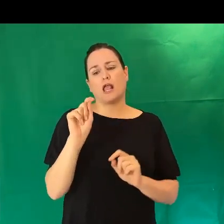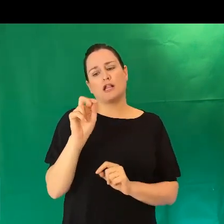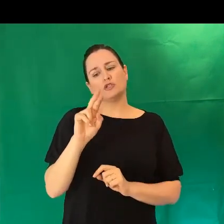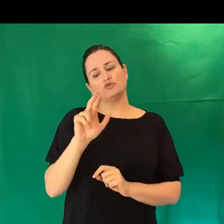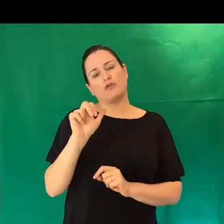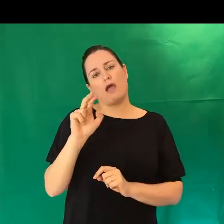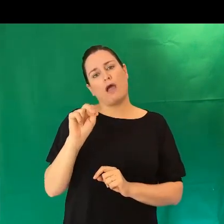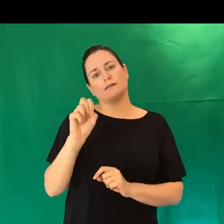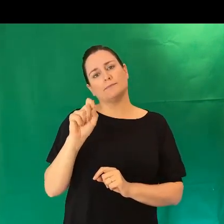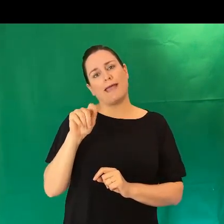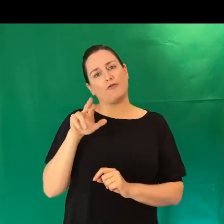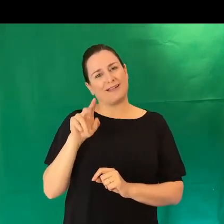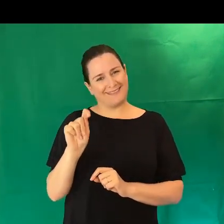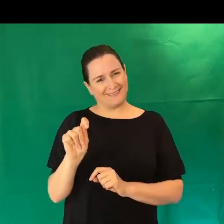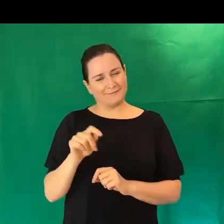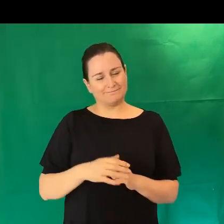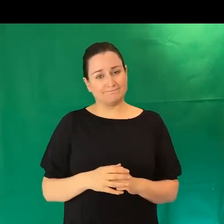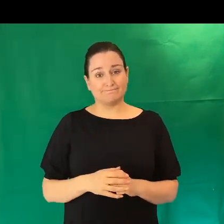Let's consider this sign.